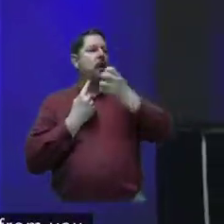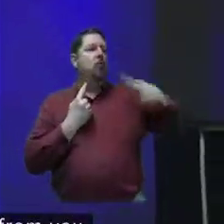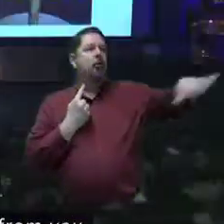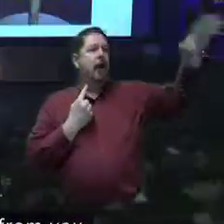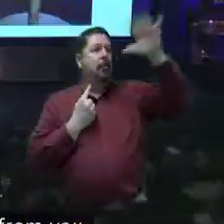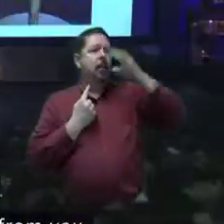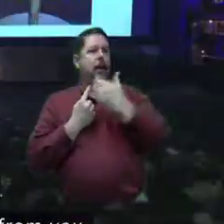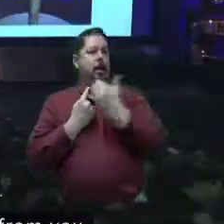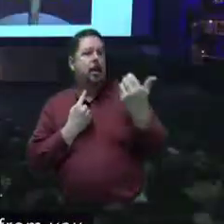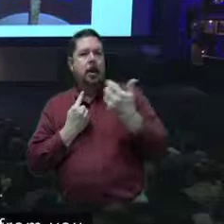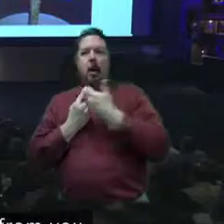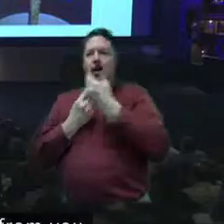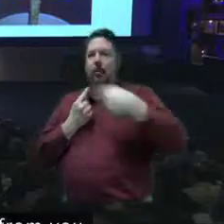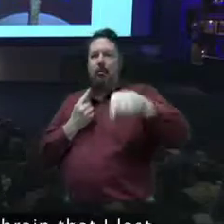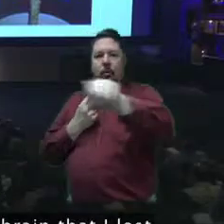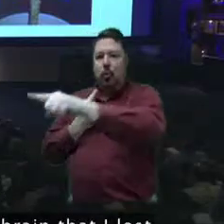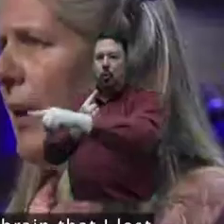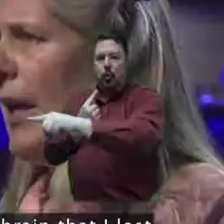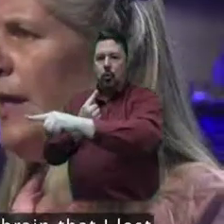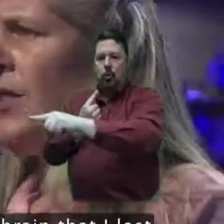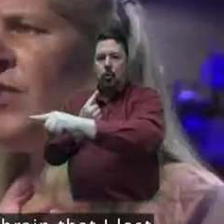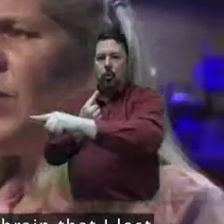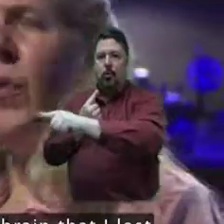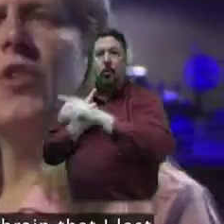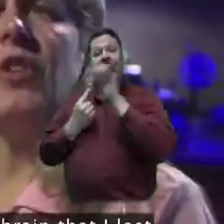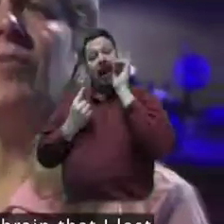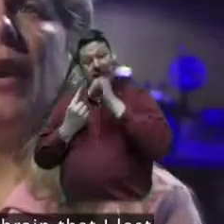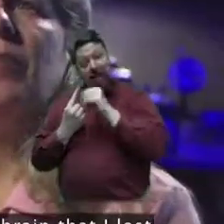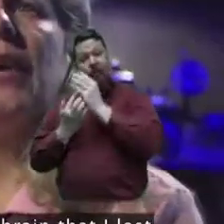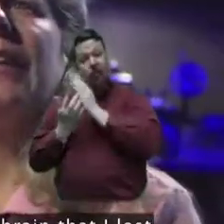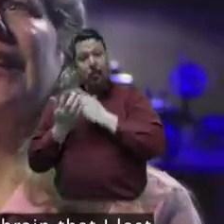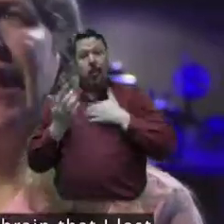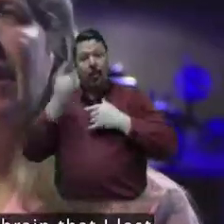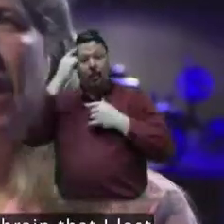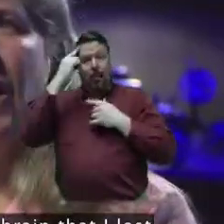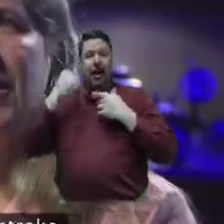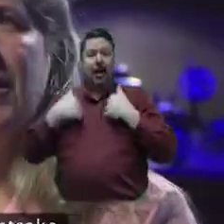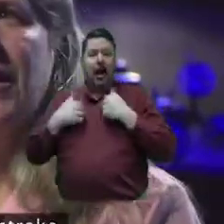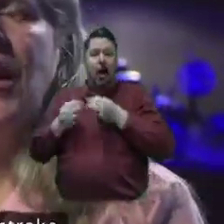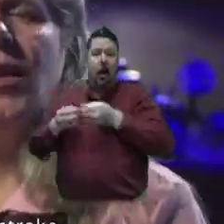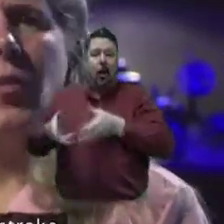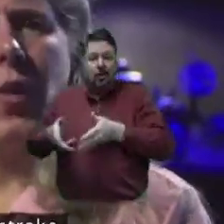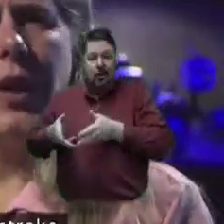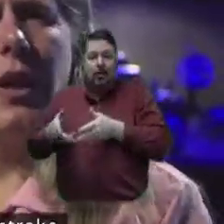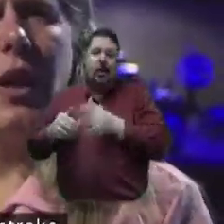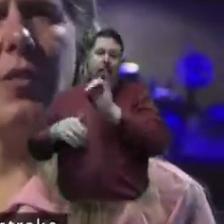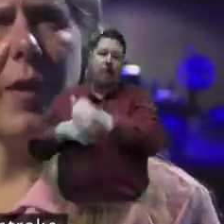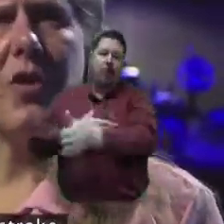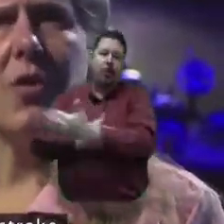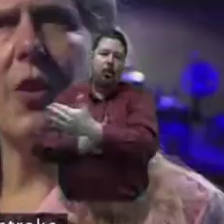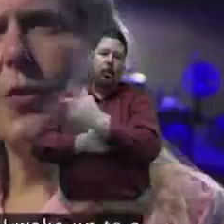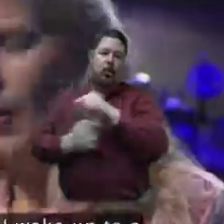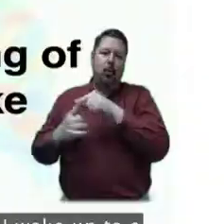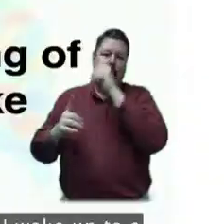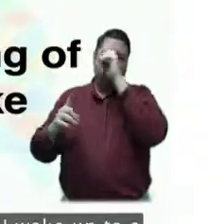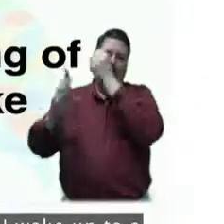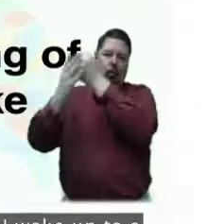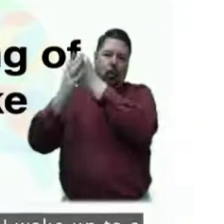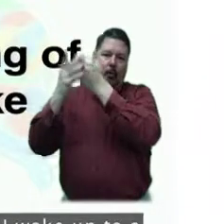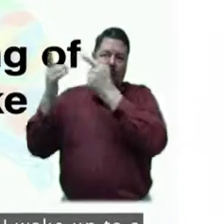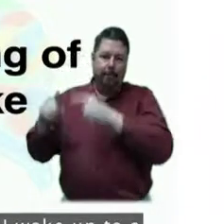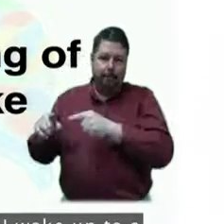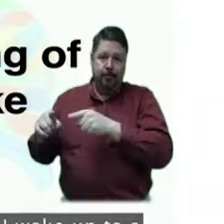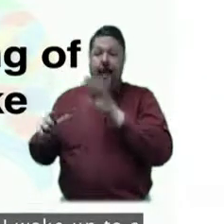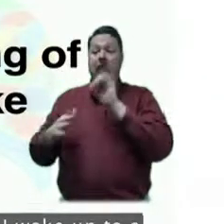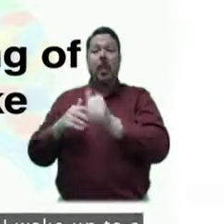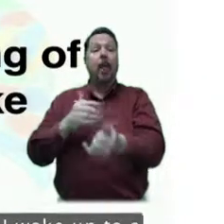around me and separate from you. And this is the portion of my brain that I lost on the morning of my stroke. On the